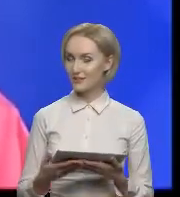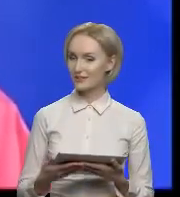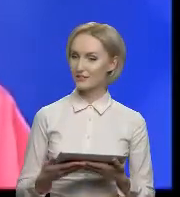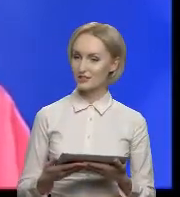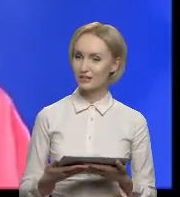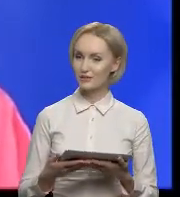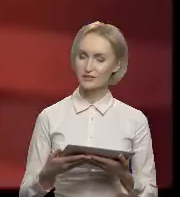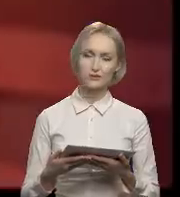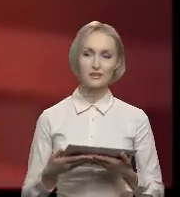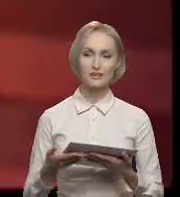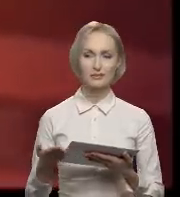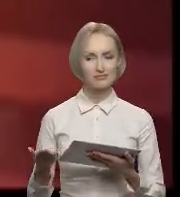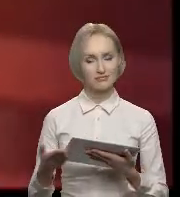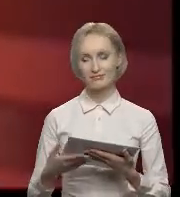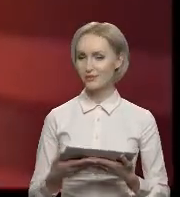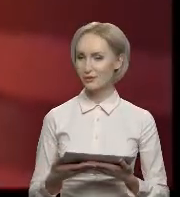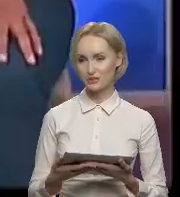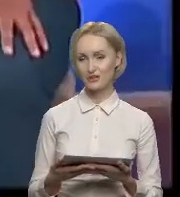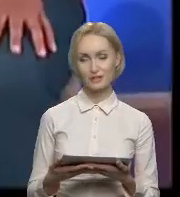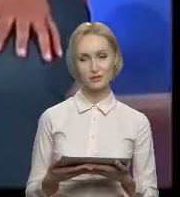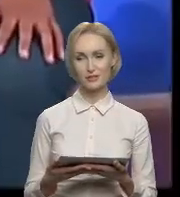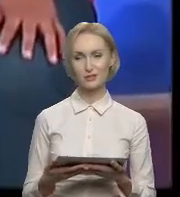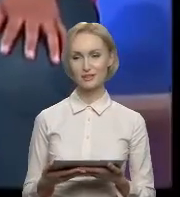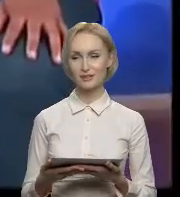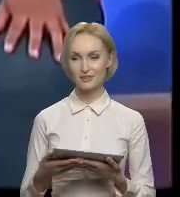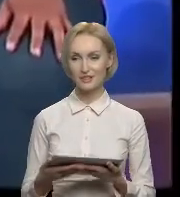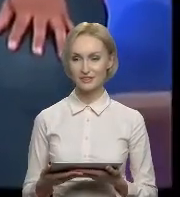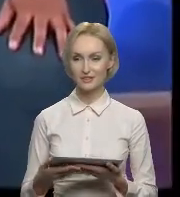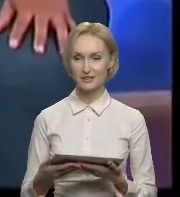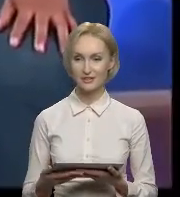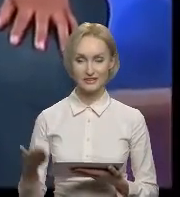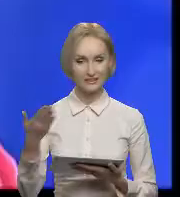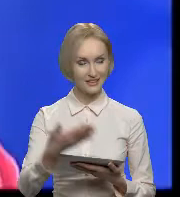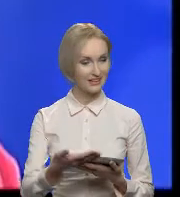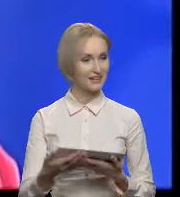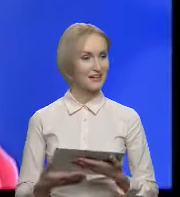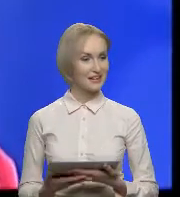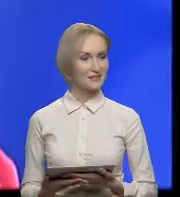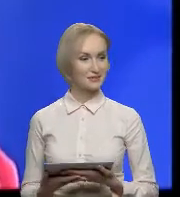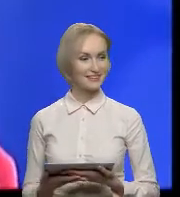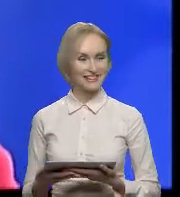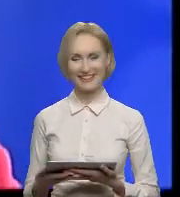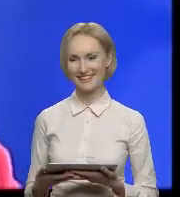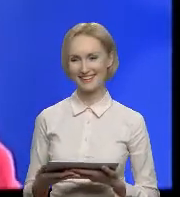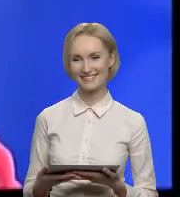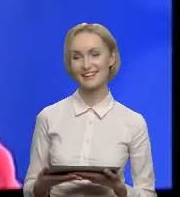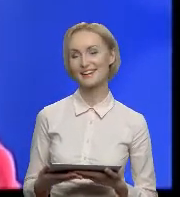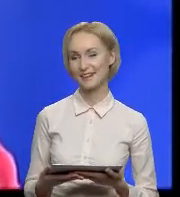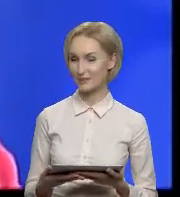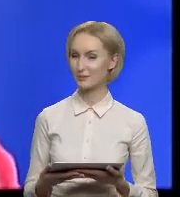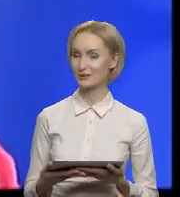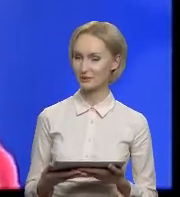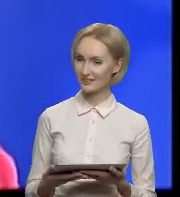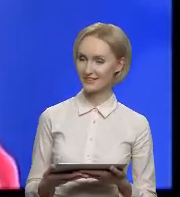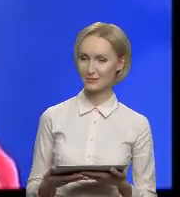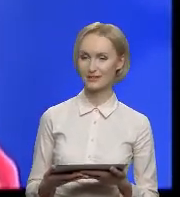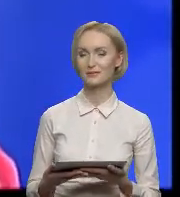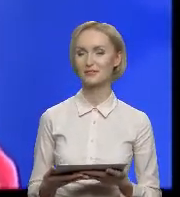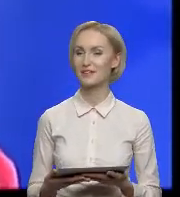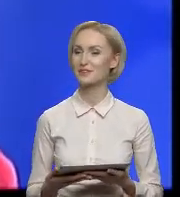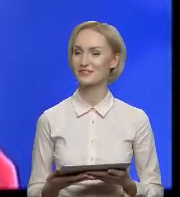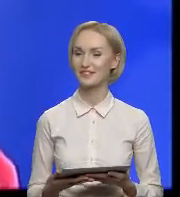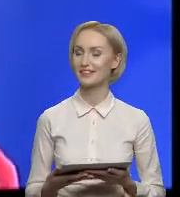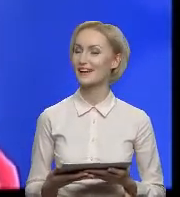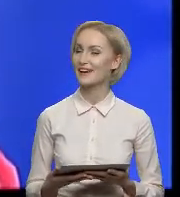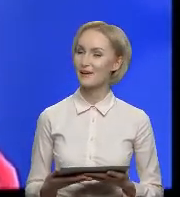do all these women living in tents? You know, we love the father. We're willing to, you know, stick with it. But when you keep dealing